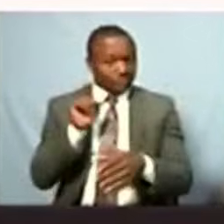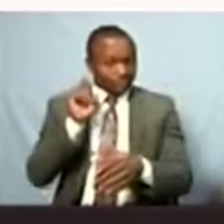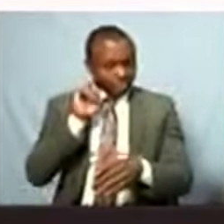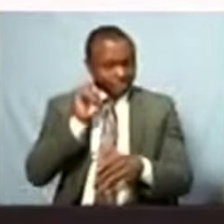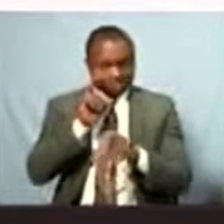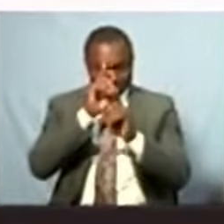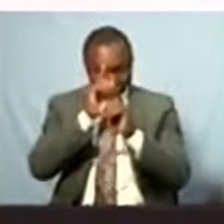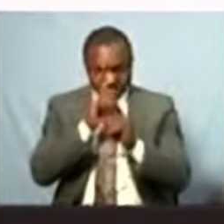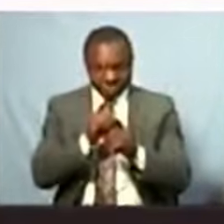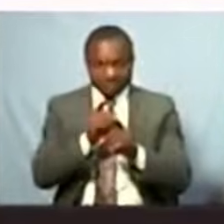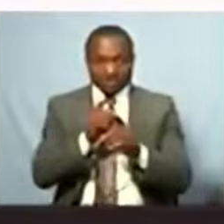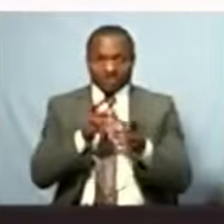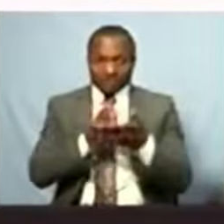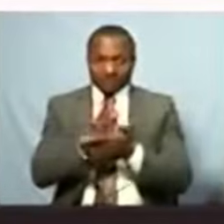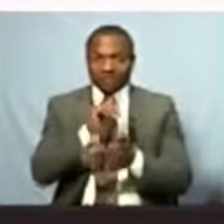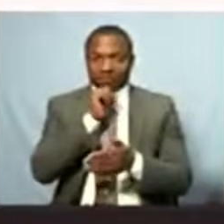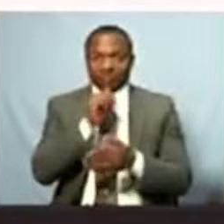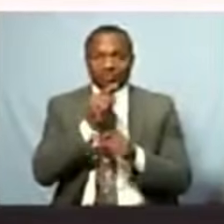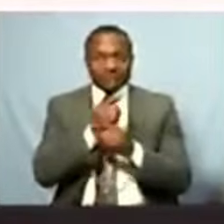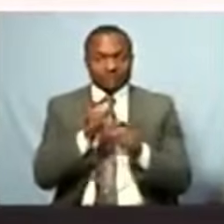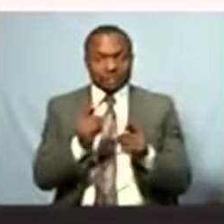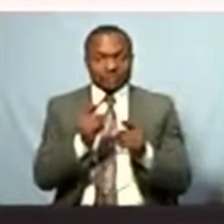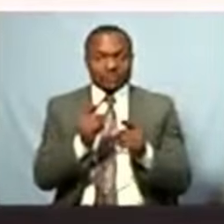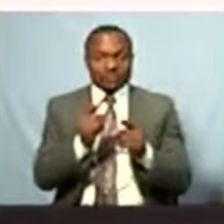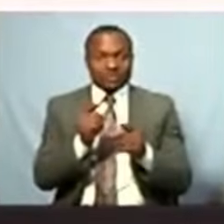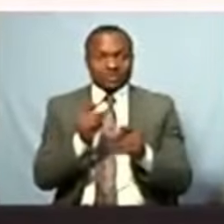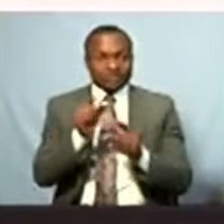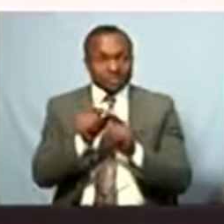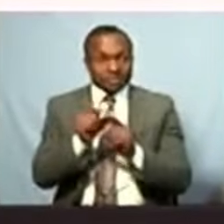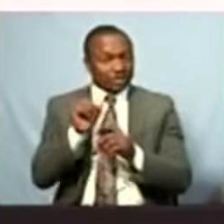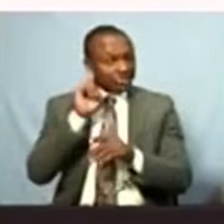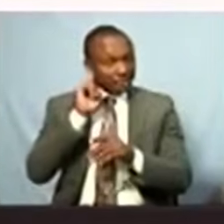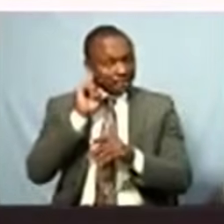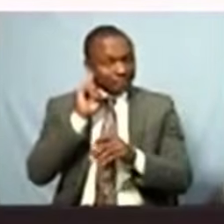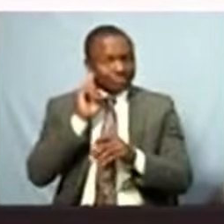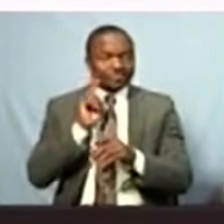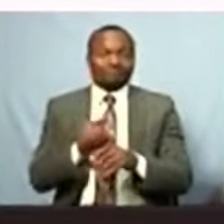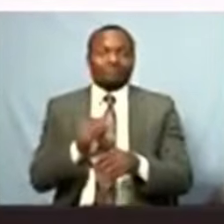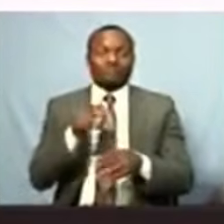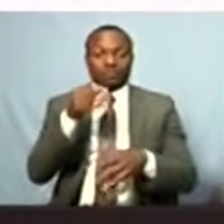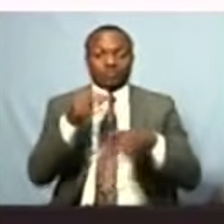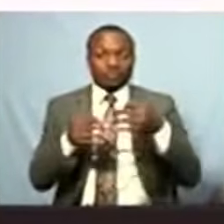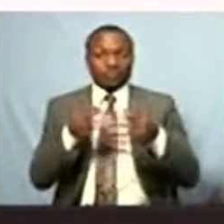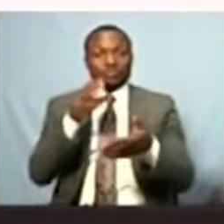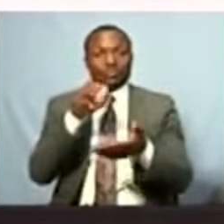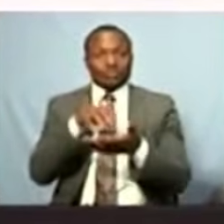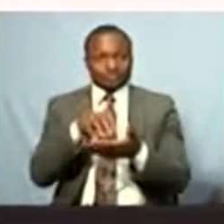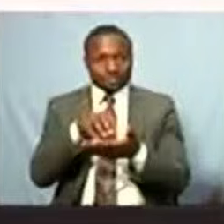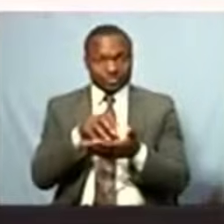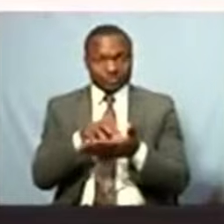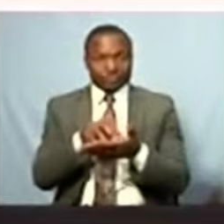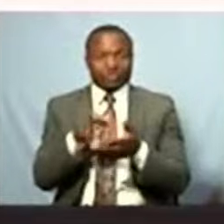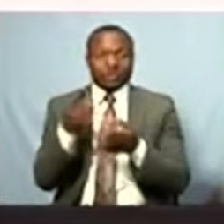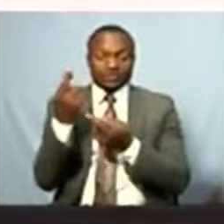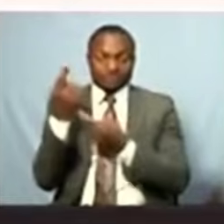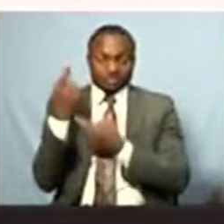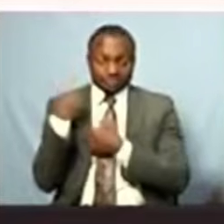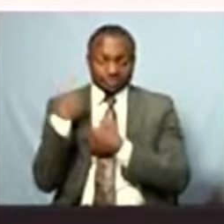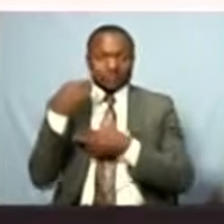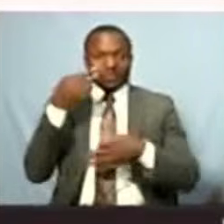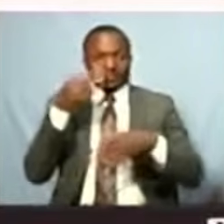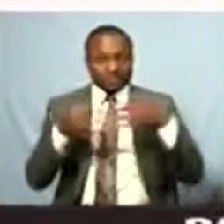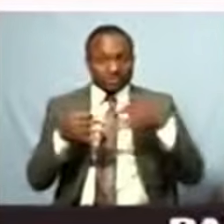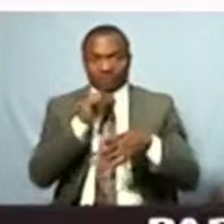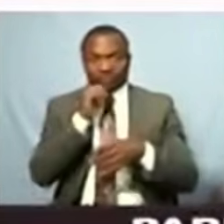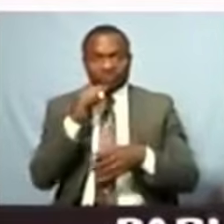appropriate, and not merely the word here when it comes to court matters. It is the obligation of the courts to